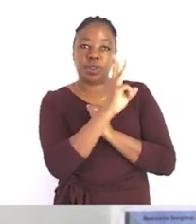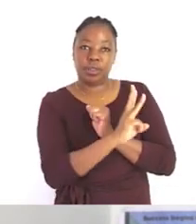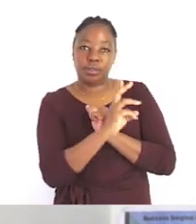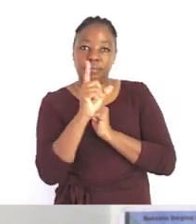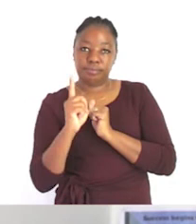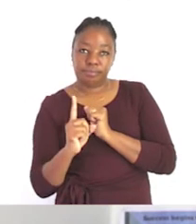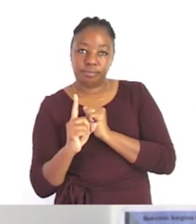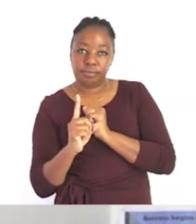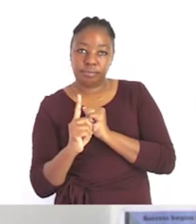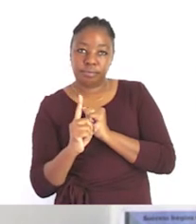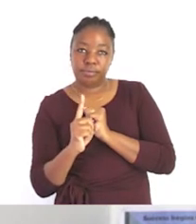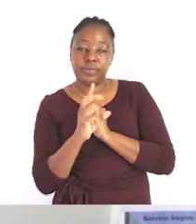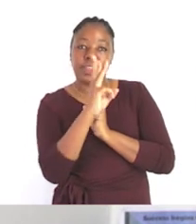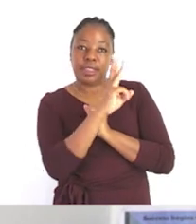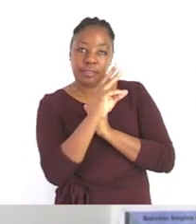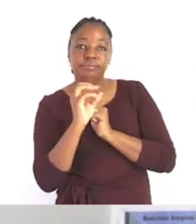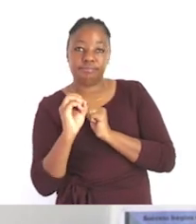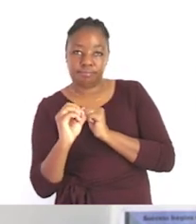31, 30,